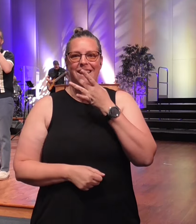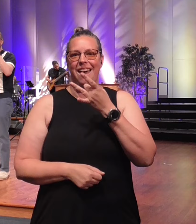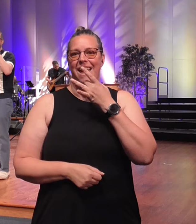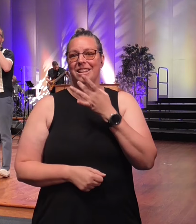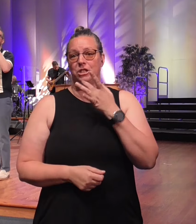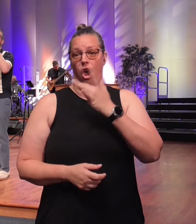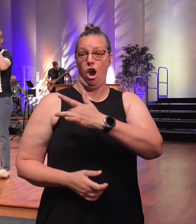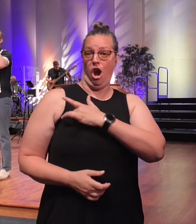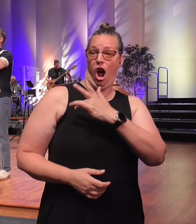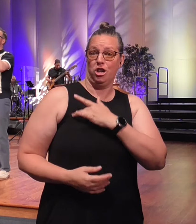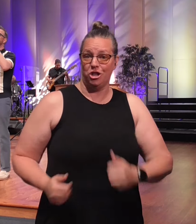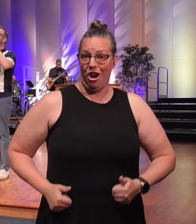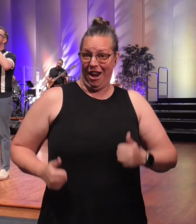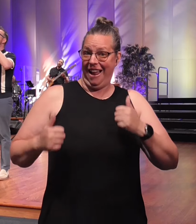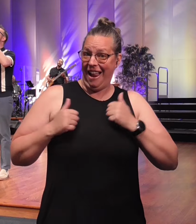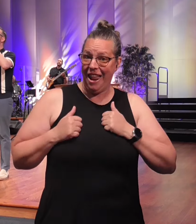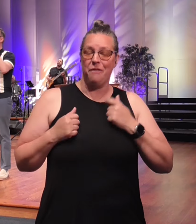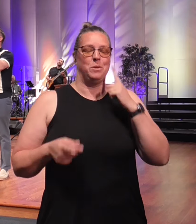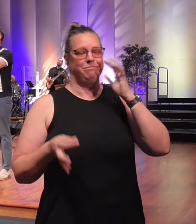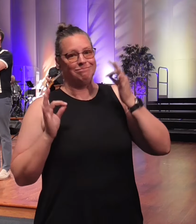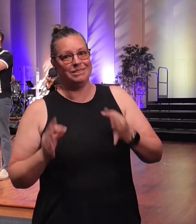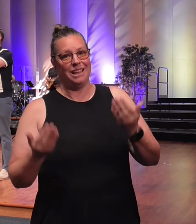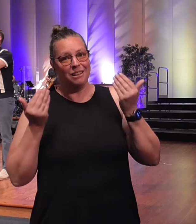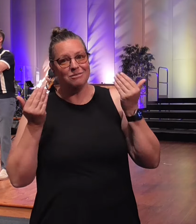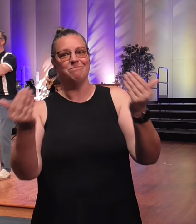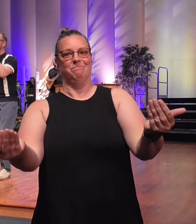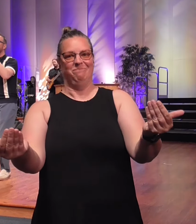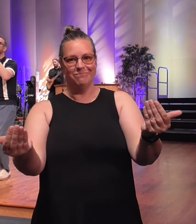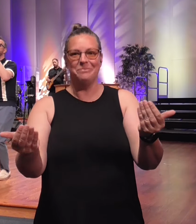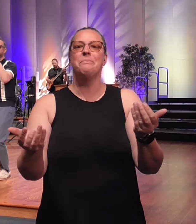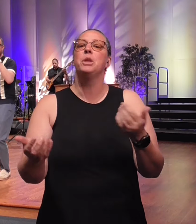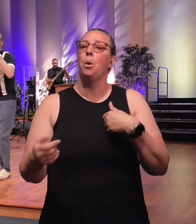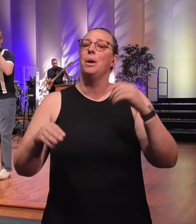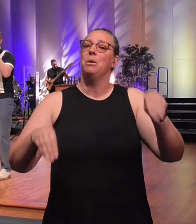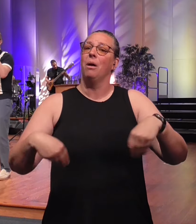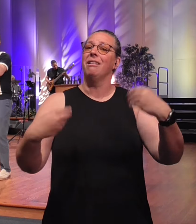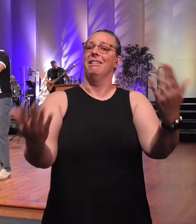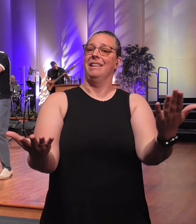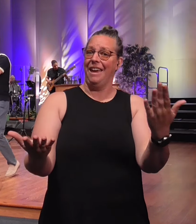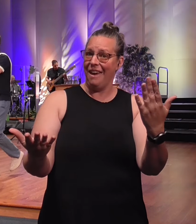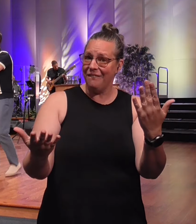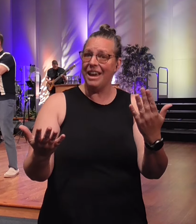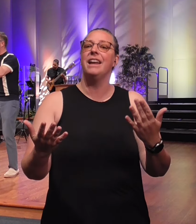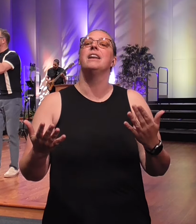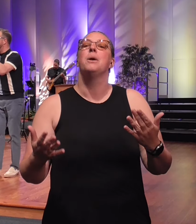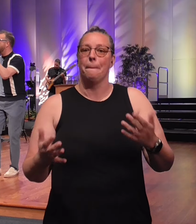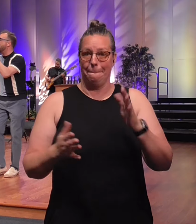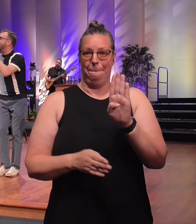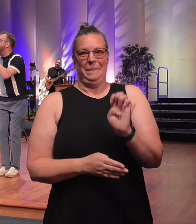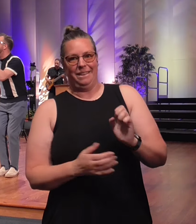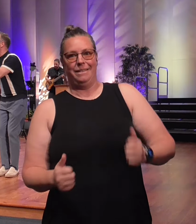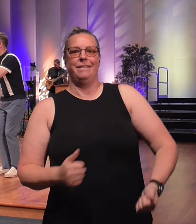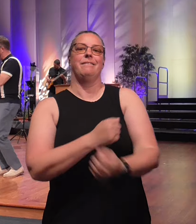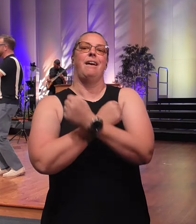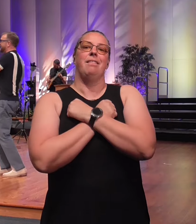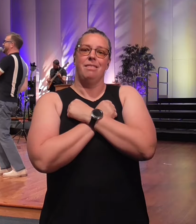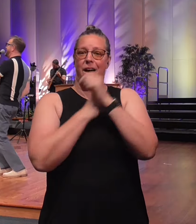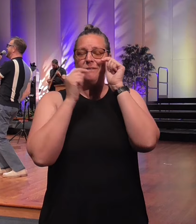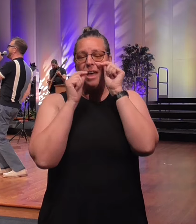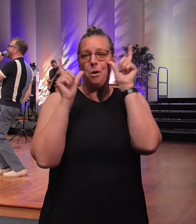discover life. When we decide to let our go, we got to give it up. Live the love that opens our